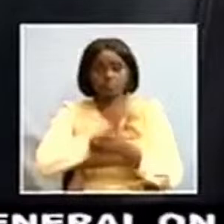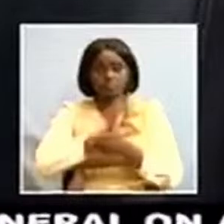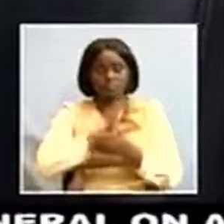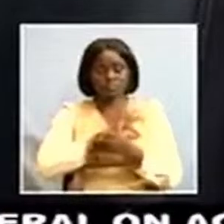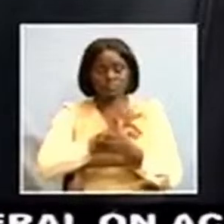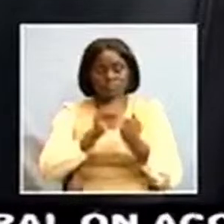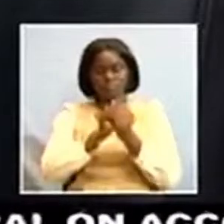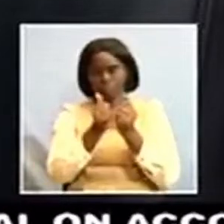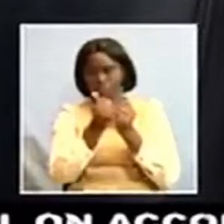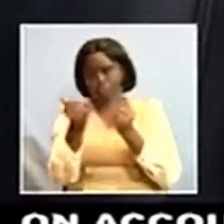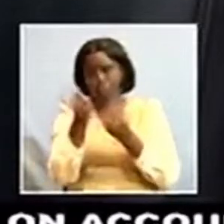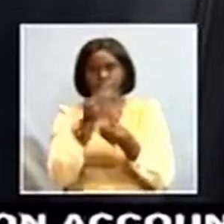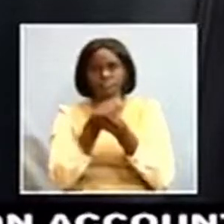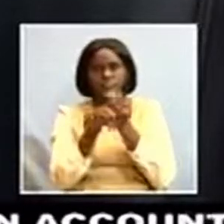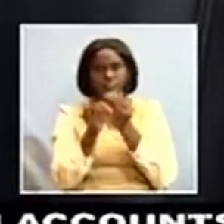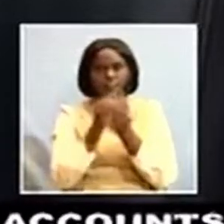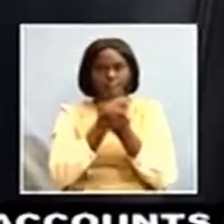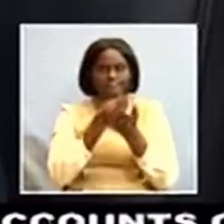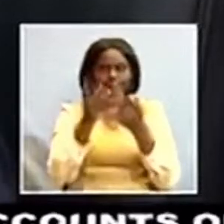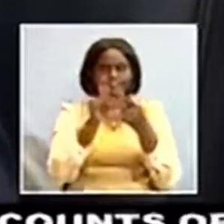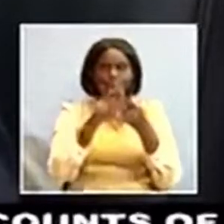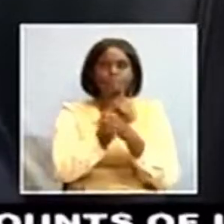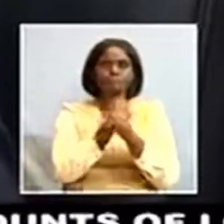and other obligations